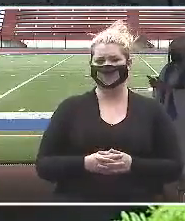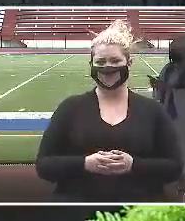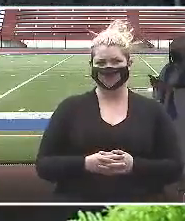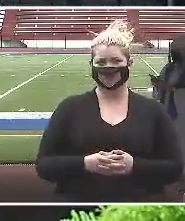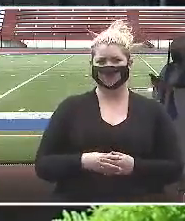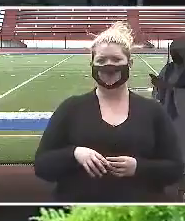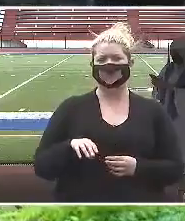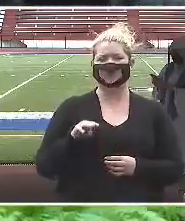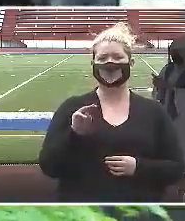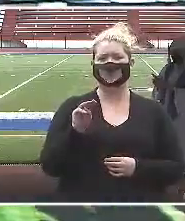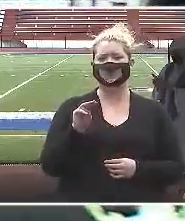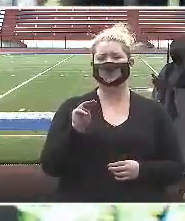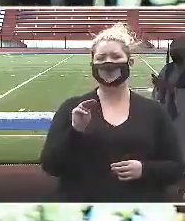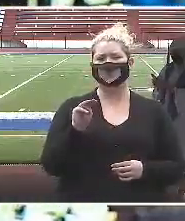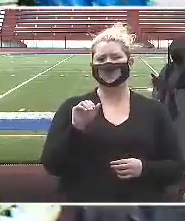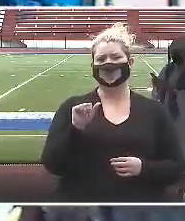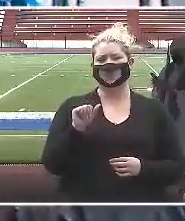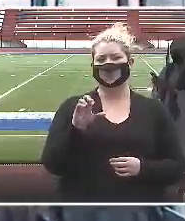Marcus Cole.